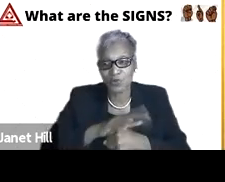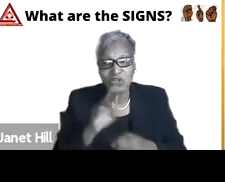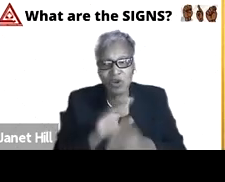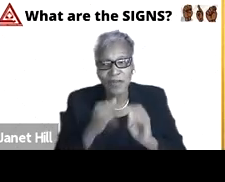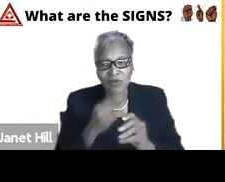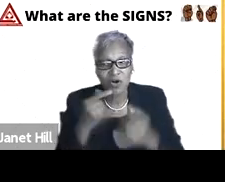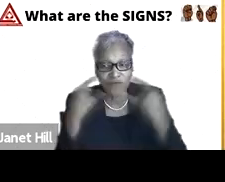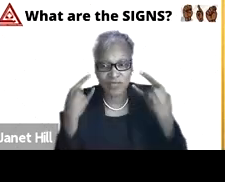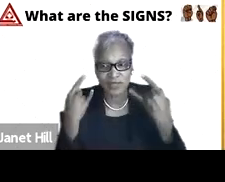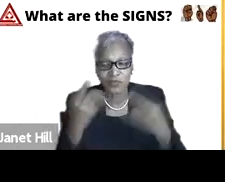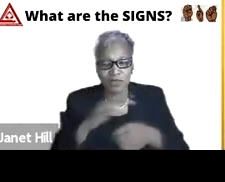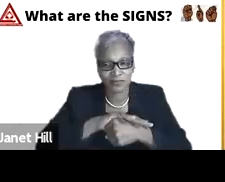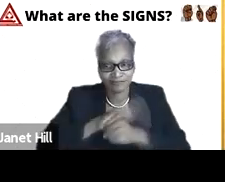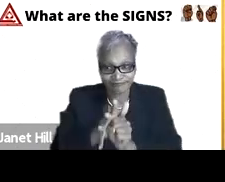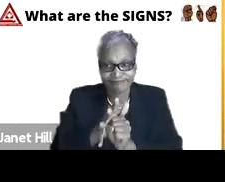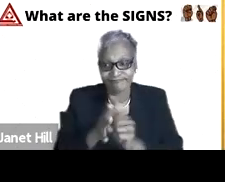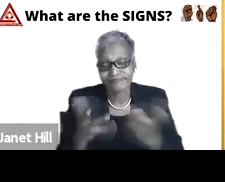nowadays, when we talk about COVID,